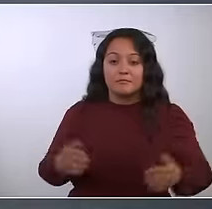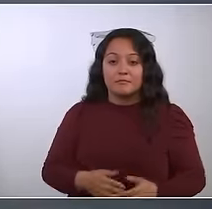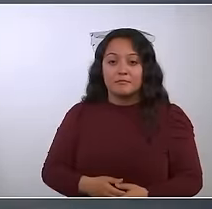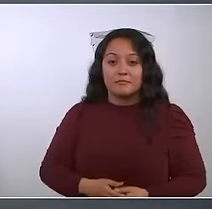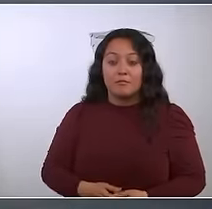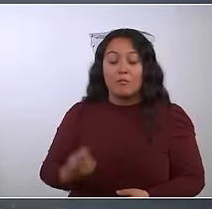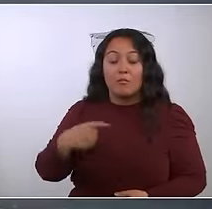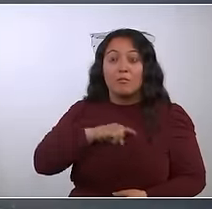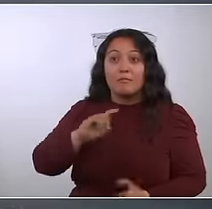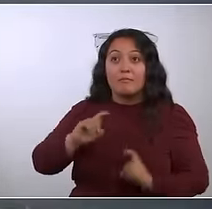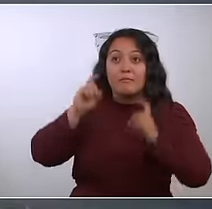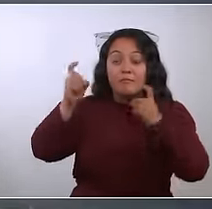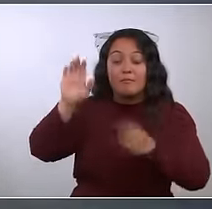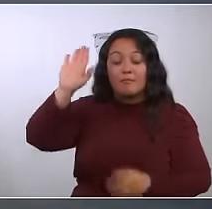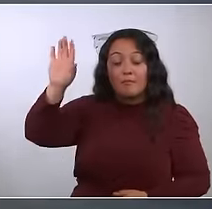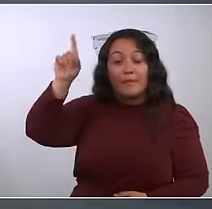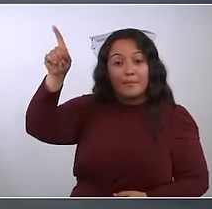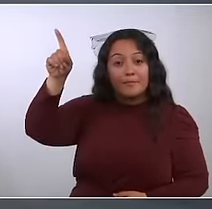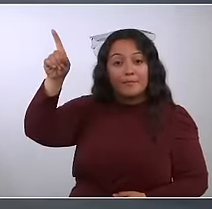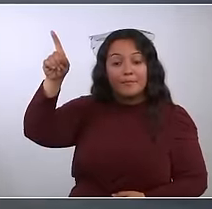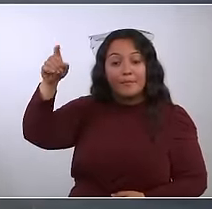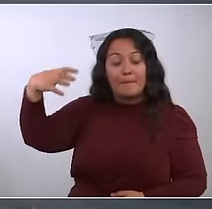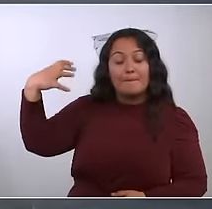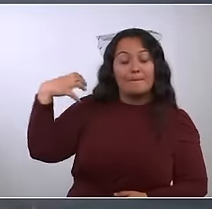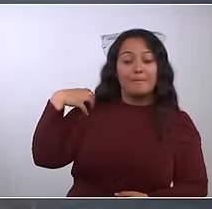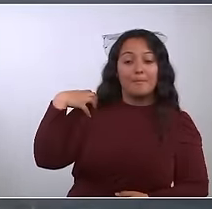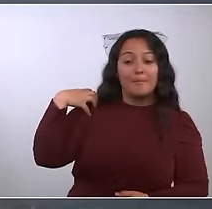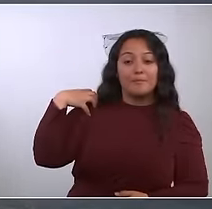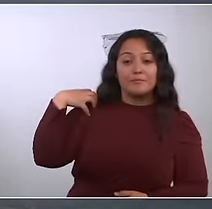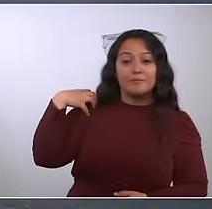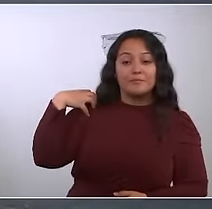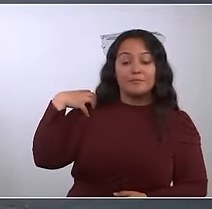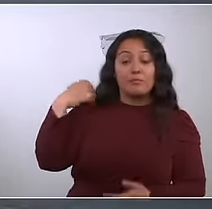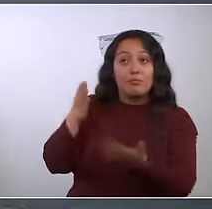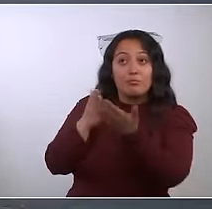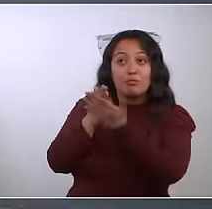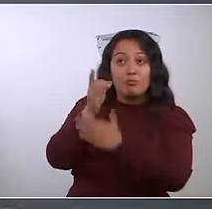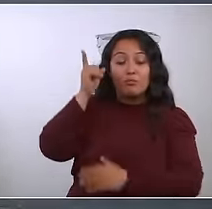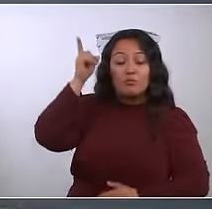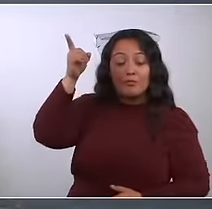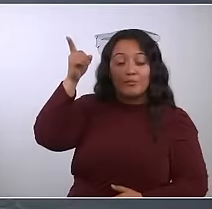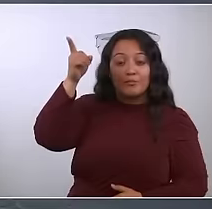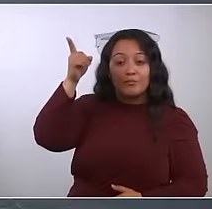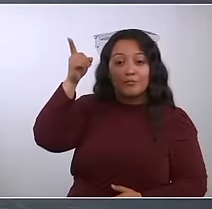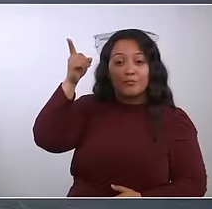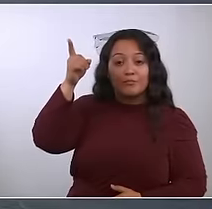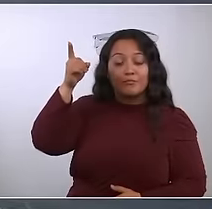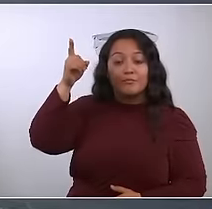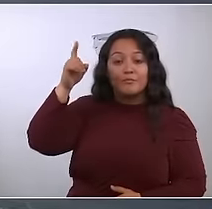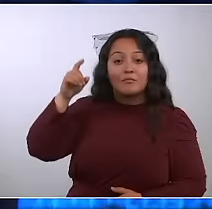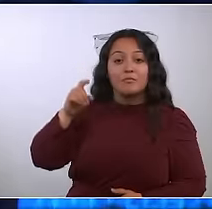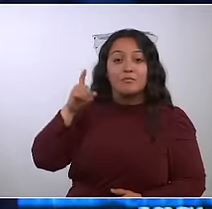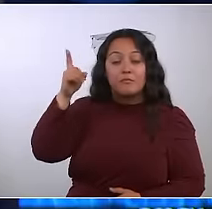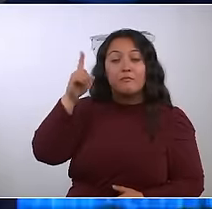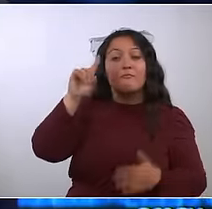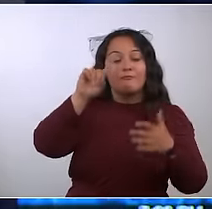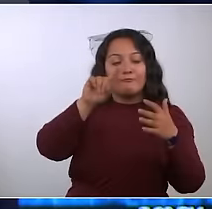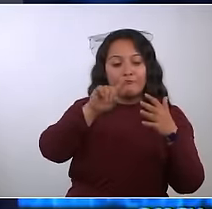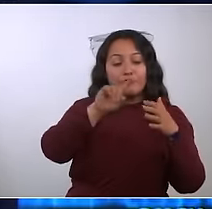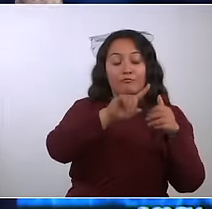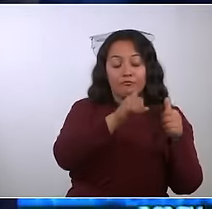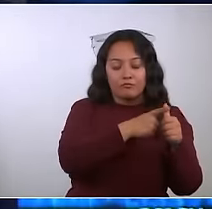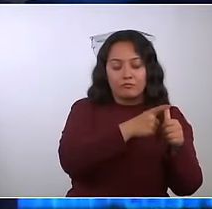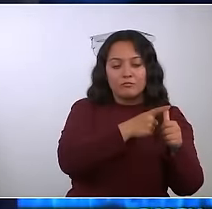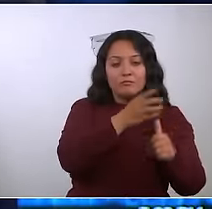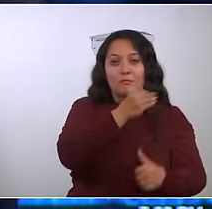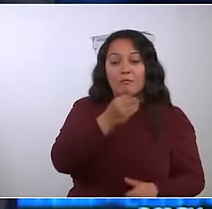to him, él es el dueño. He is the owner. Por él, through him, él es el originador. Means he's the originator. Y para